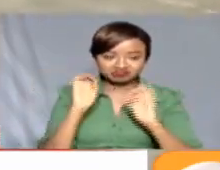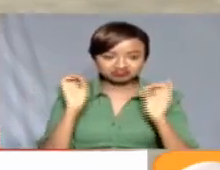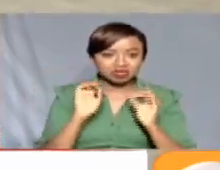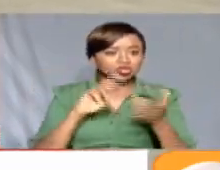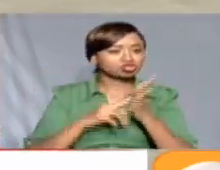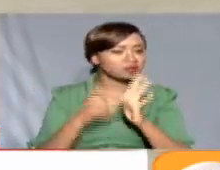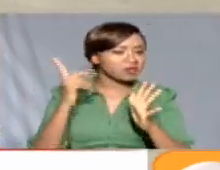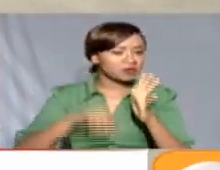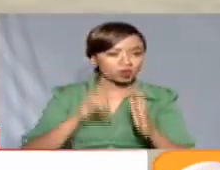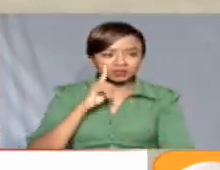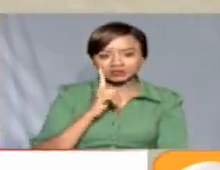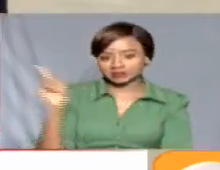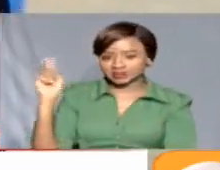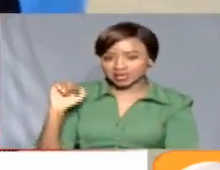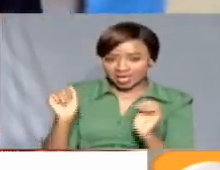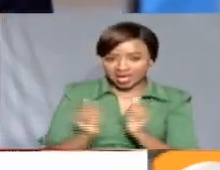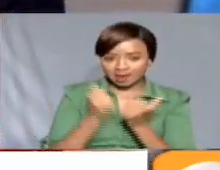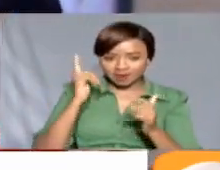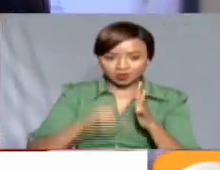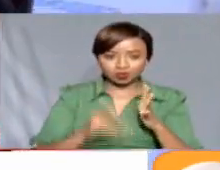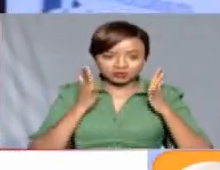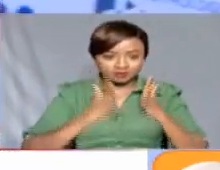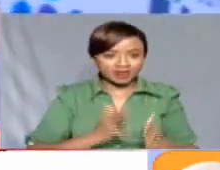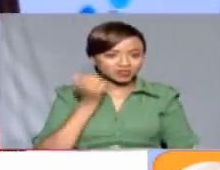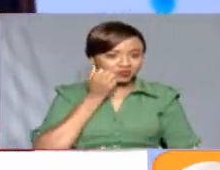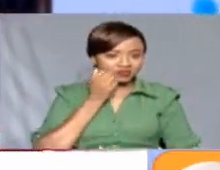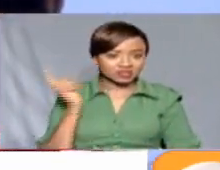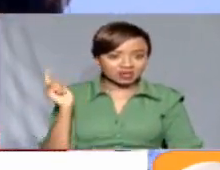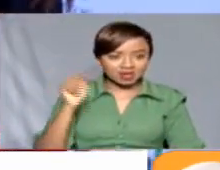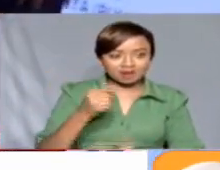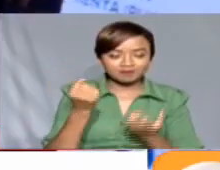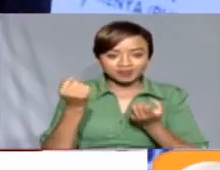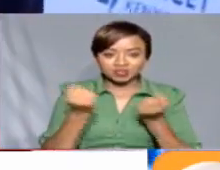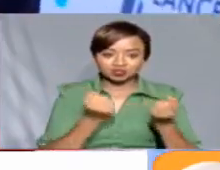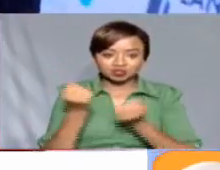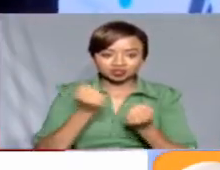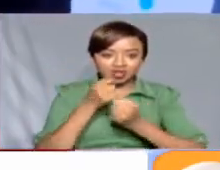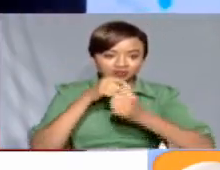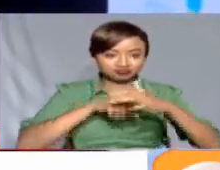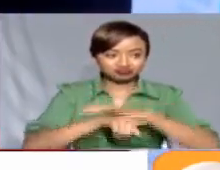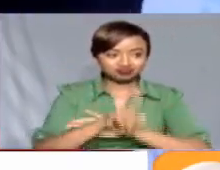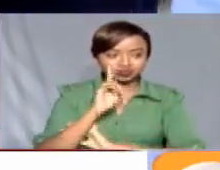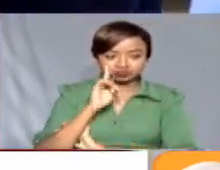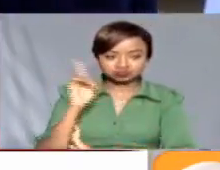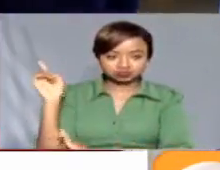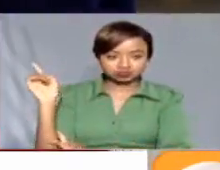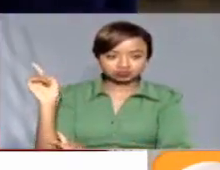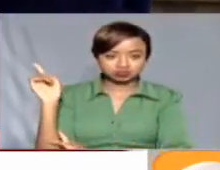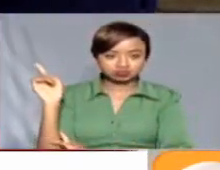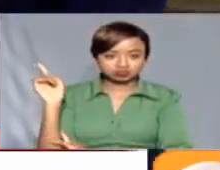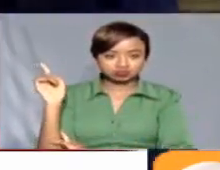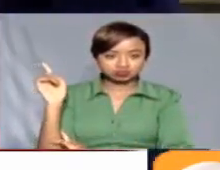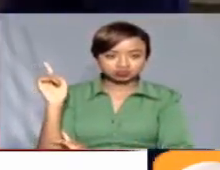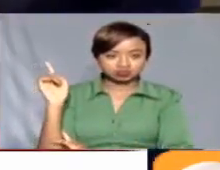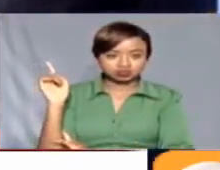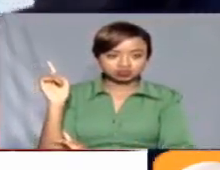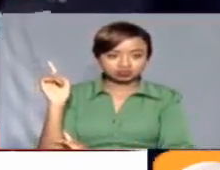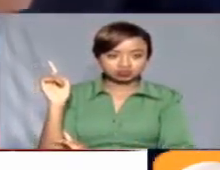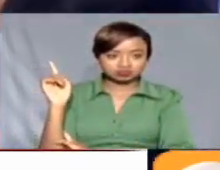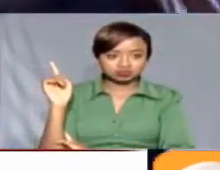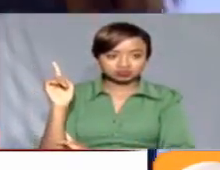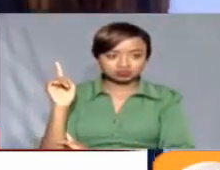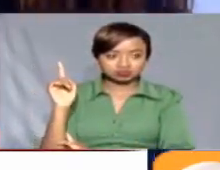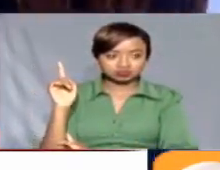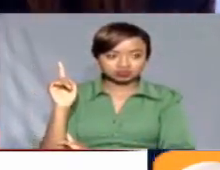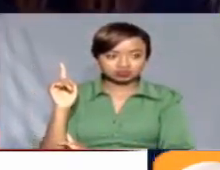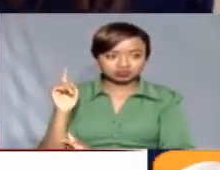So let's take a look at the first patient that's coming in. It is a drive-through. Here he is making his way here. We shall call him